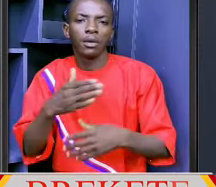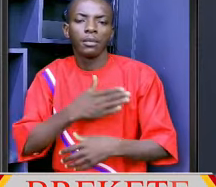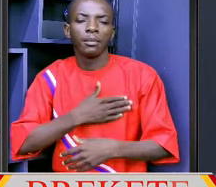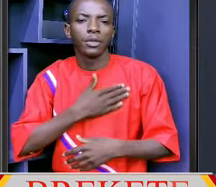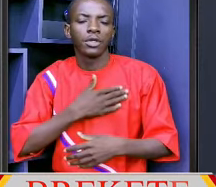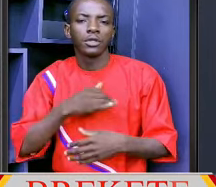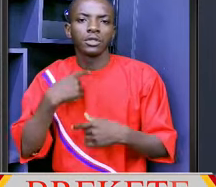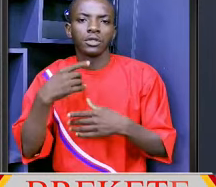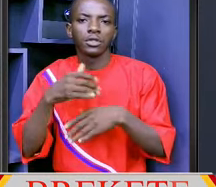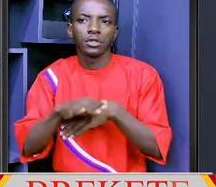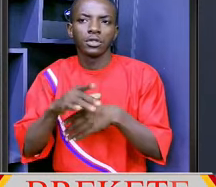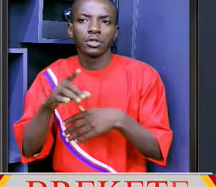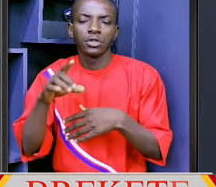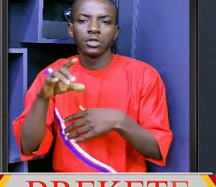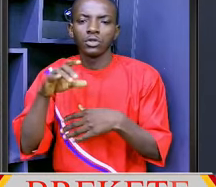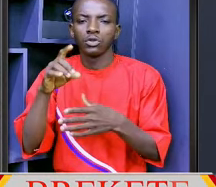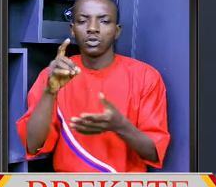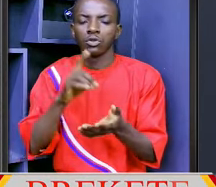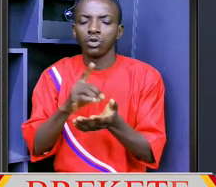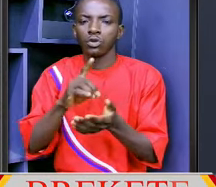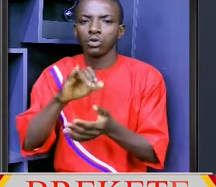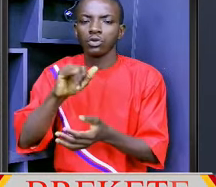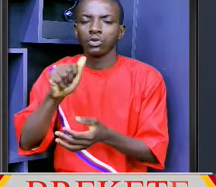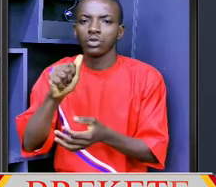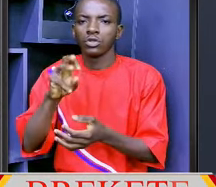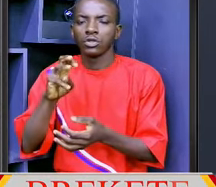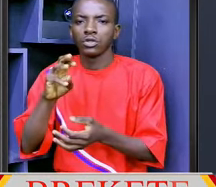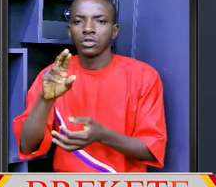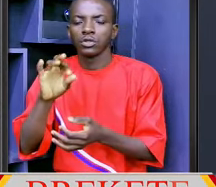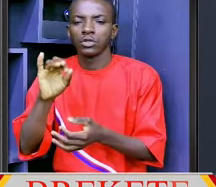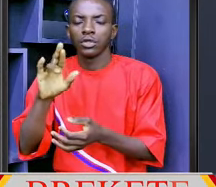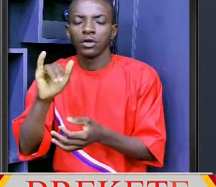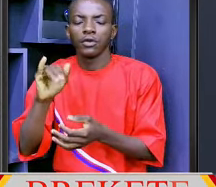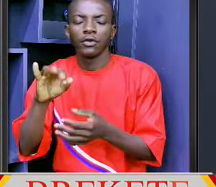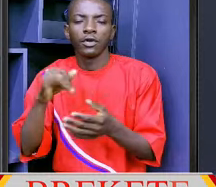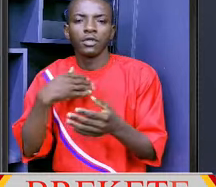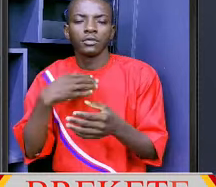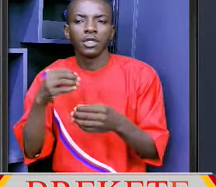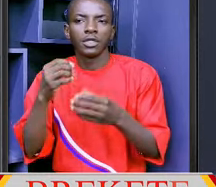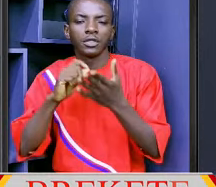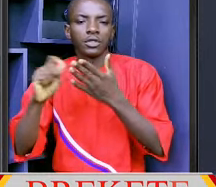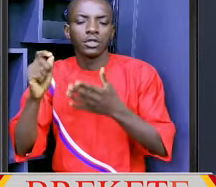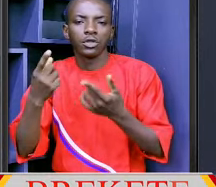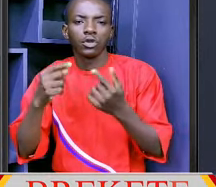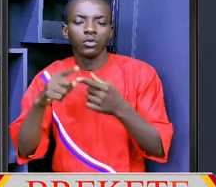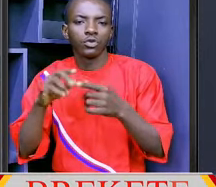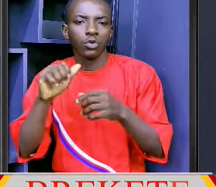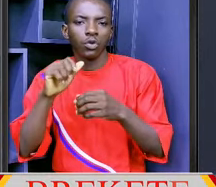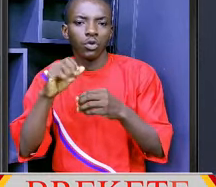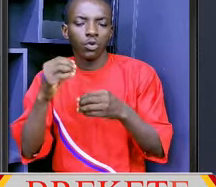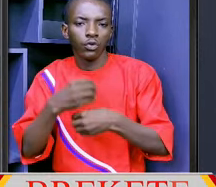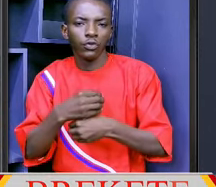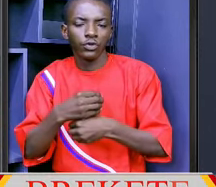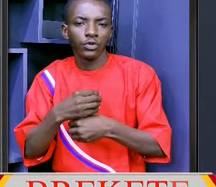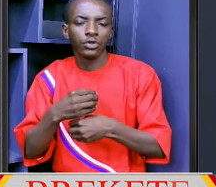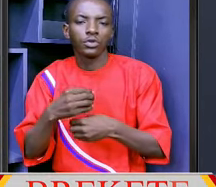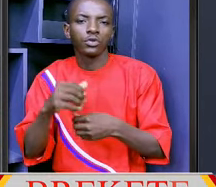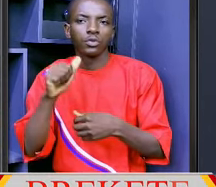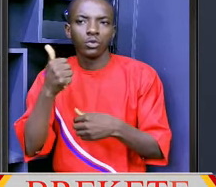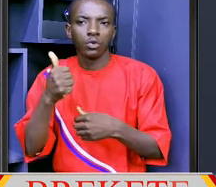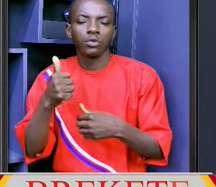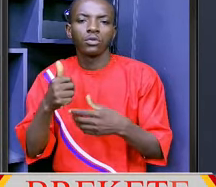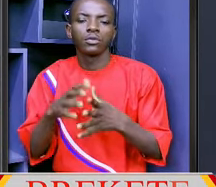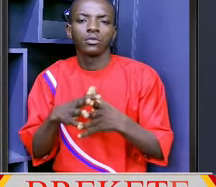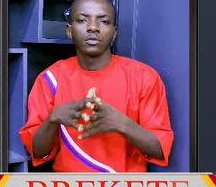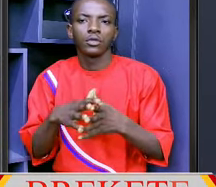please, I will send Dr. Jaffer. Dr. Jaffer is my secretary. He will come to the office tomorrow or later today. Please let